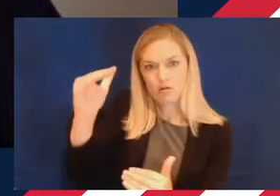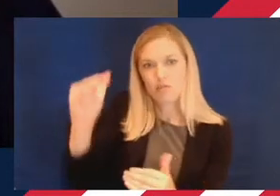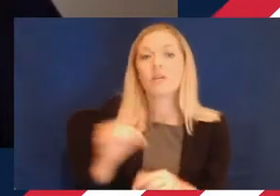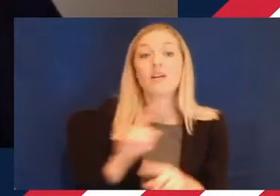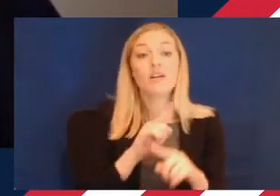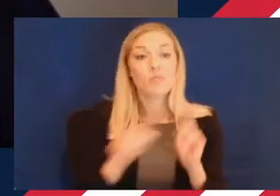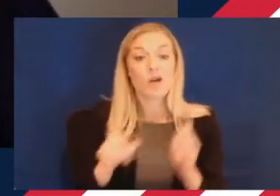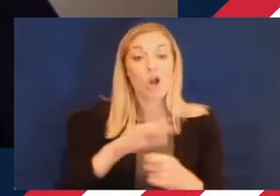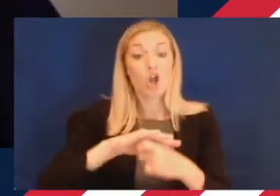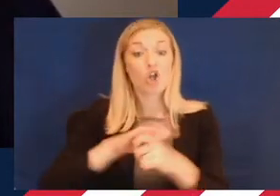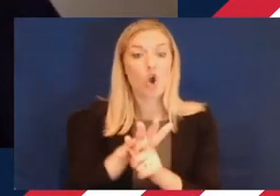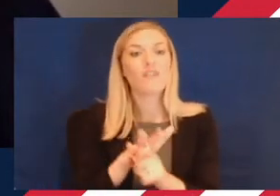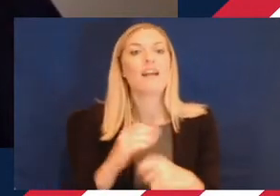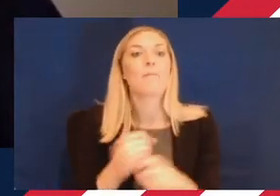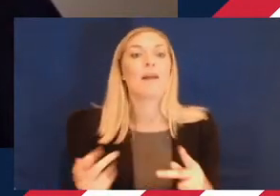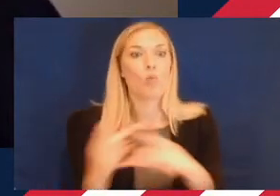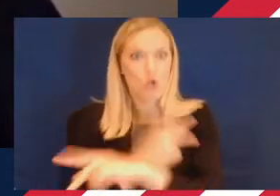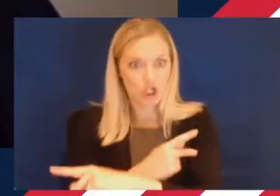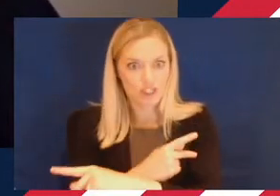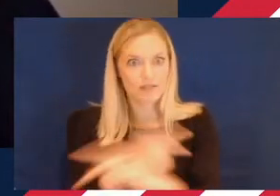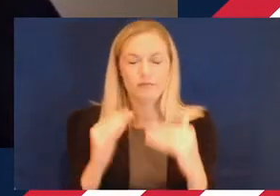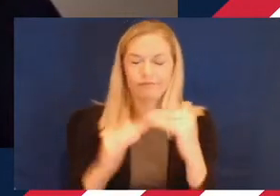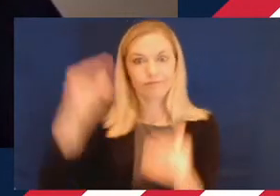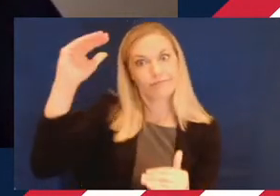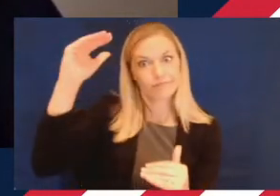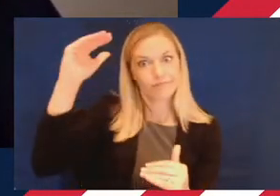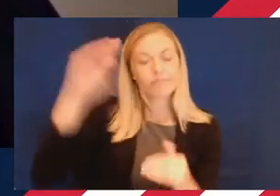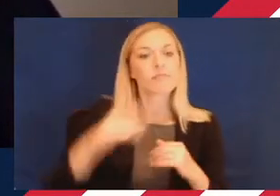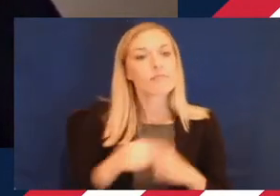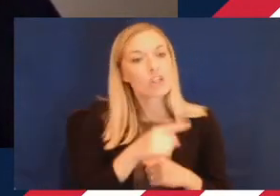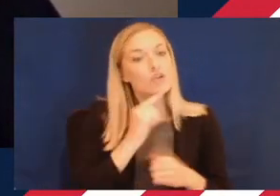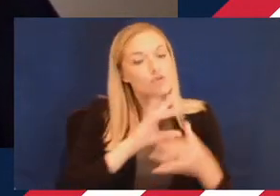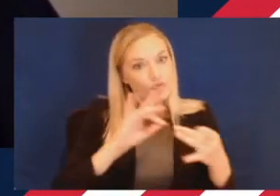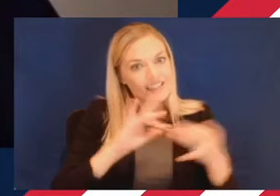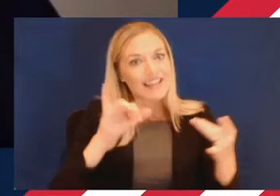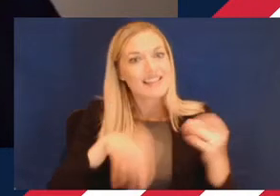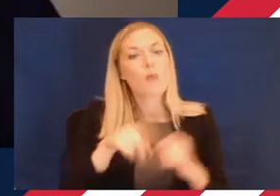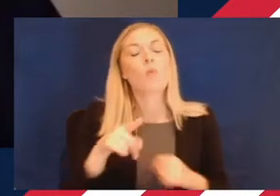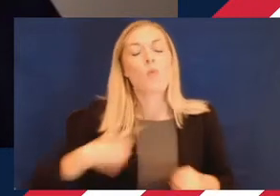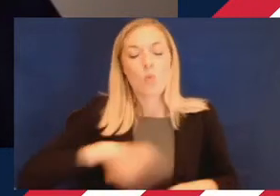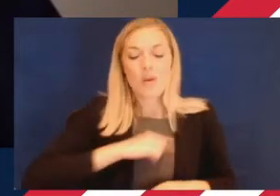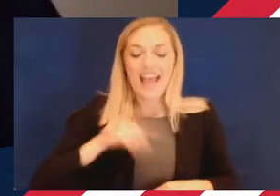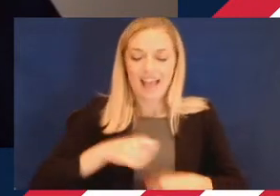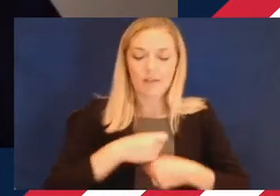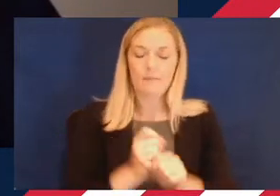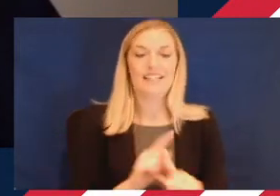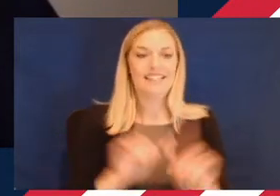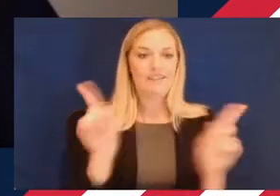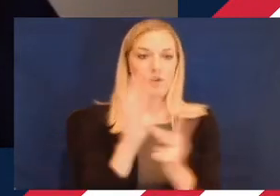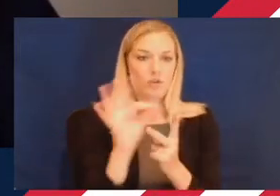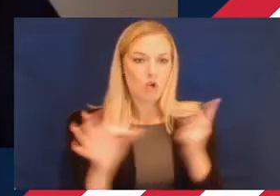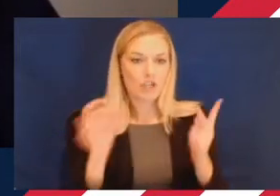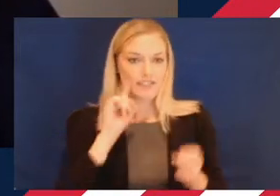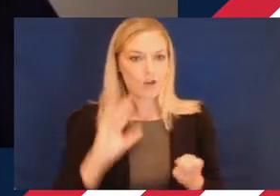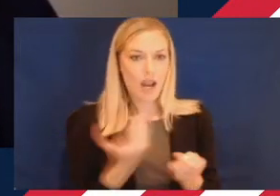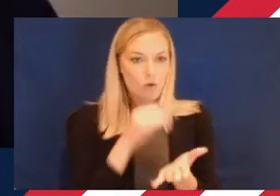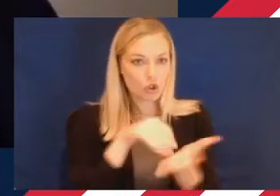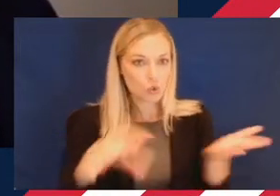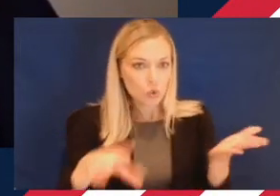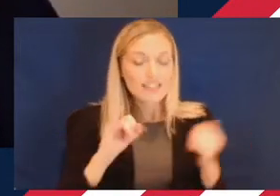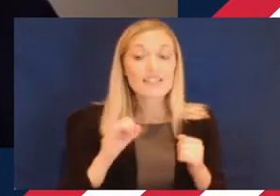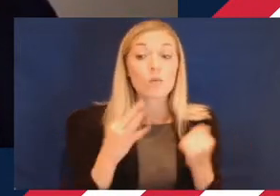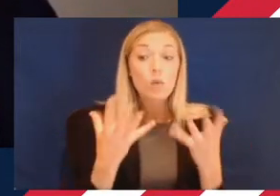exacerbated. And you said that we need to start making different choices for our students if we want them